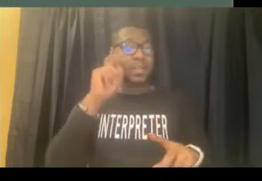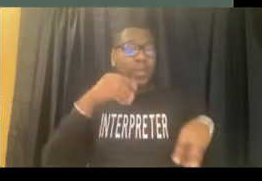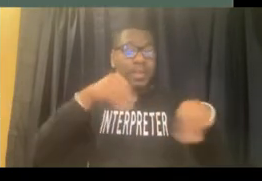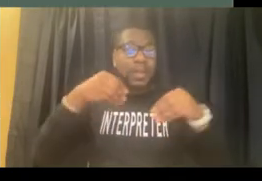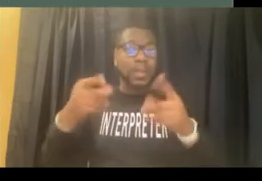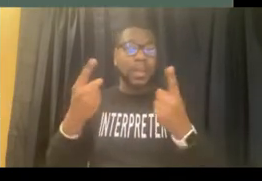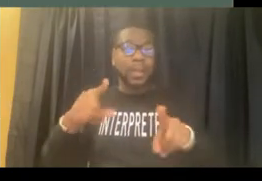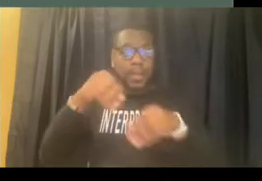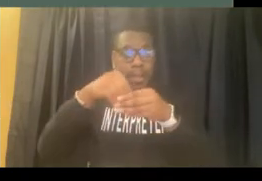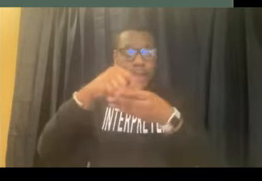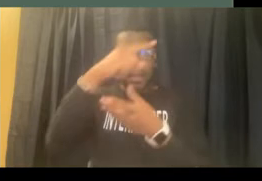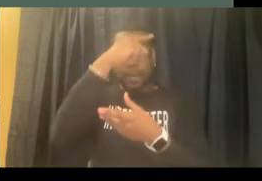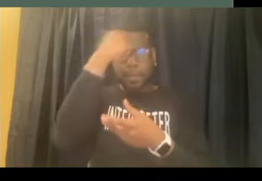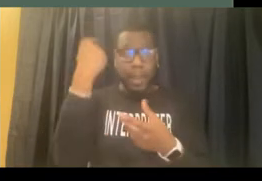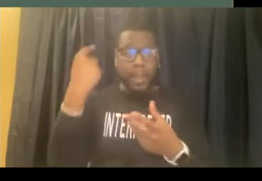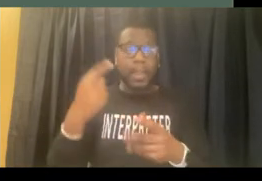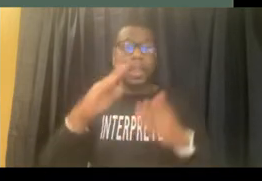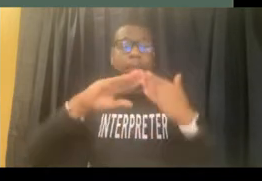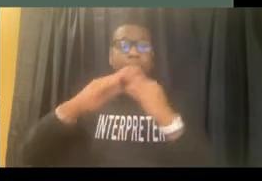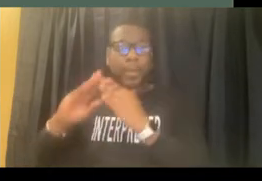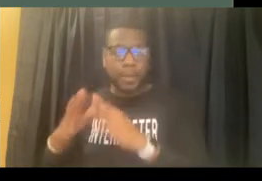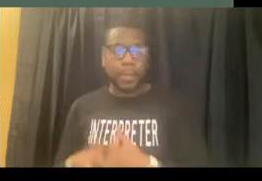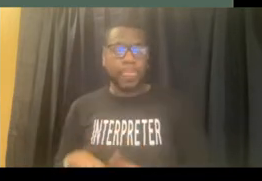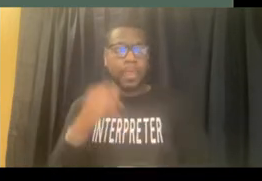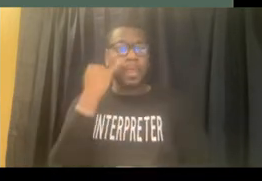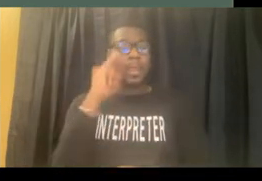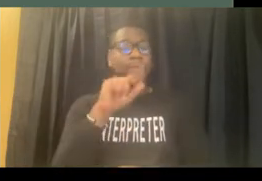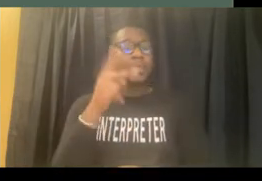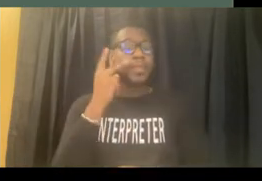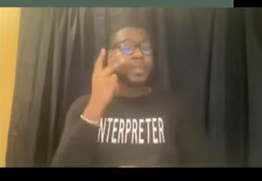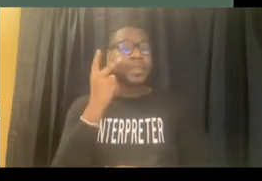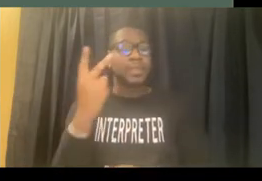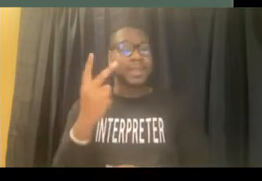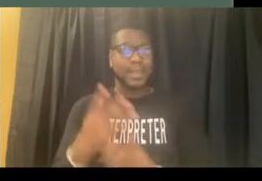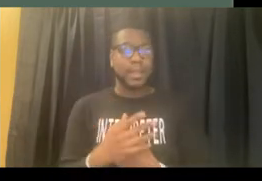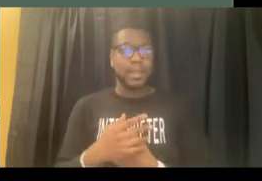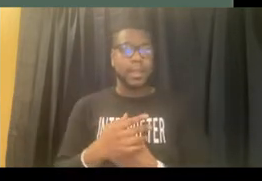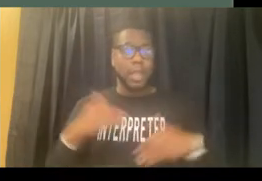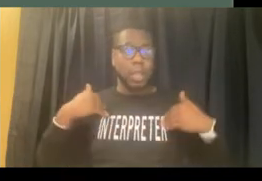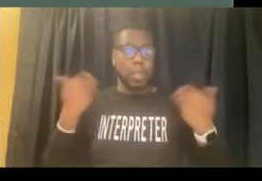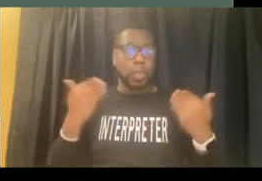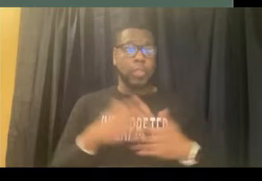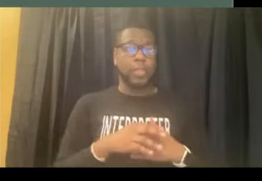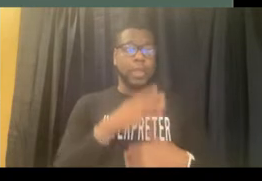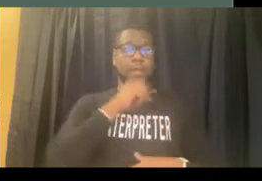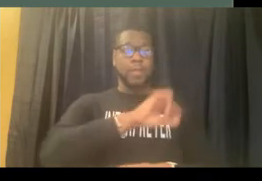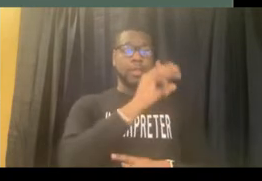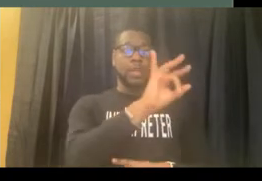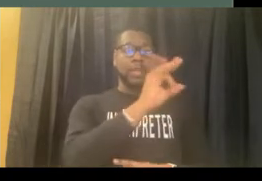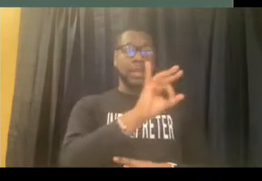survivor. And when you look at youth who are between 18 to 24 of color